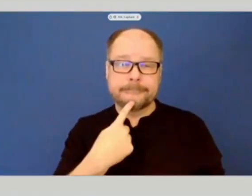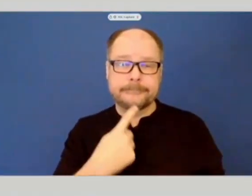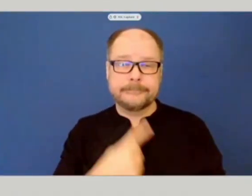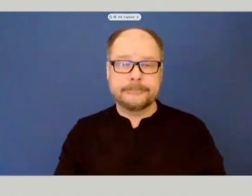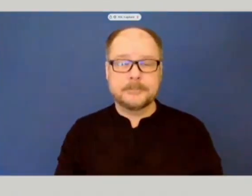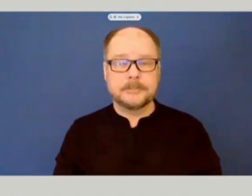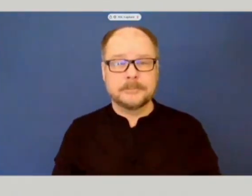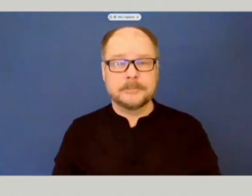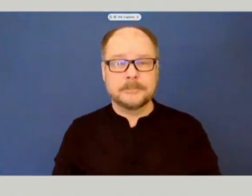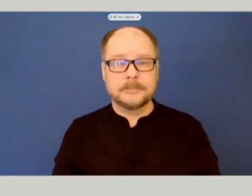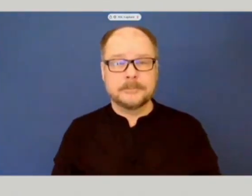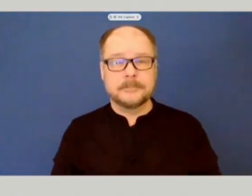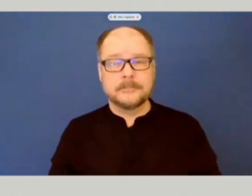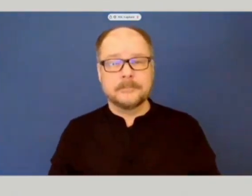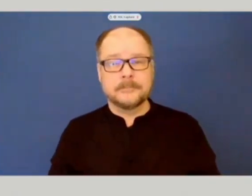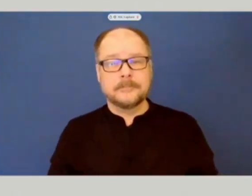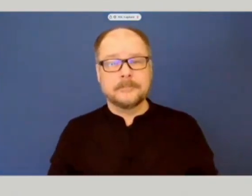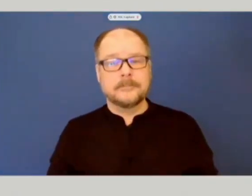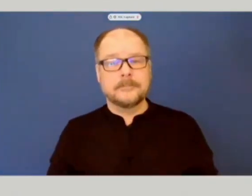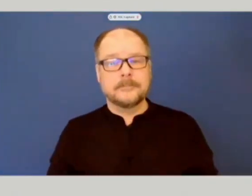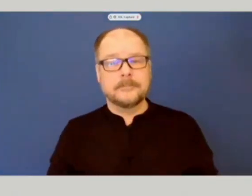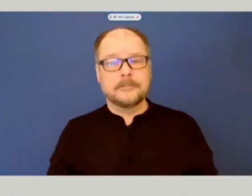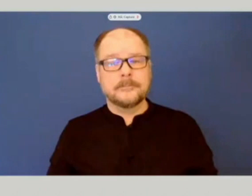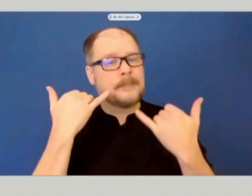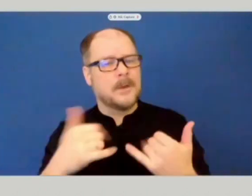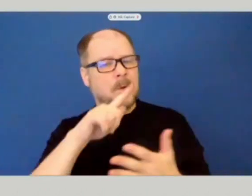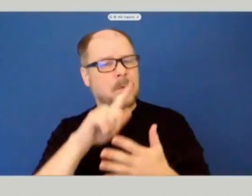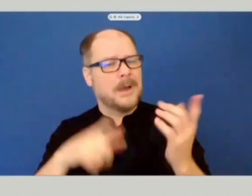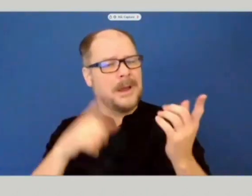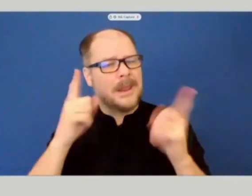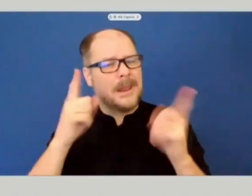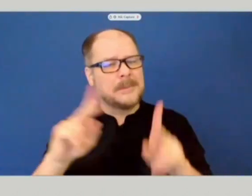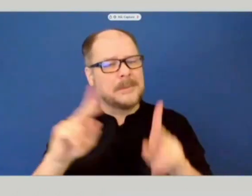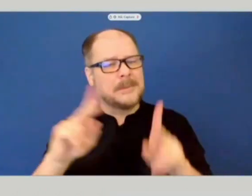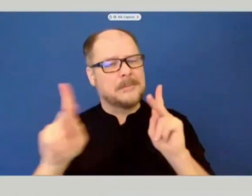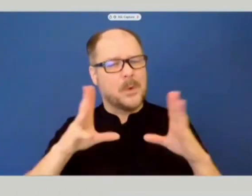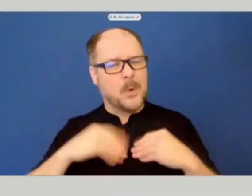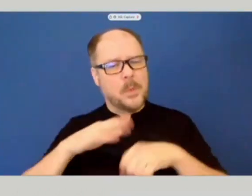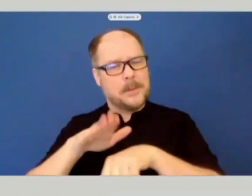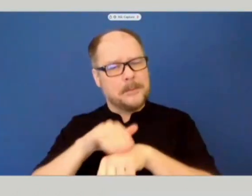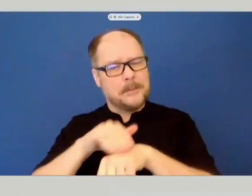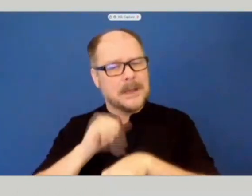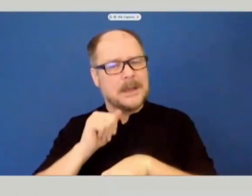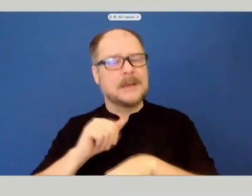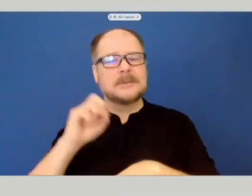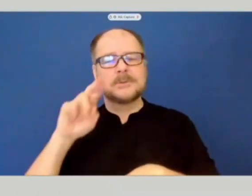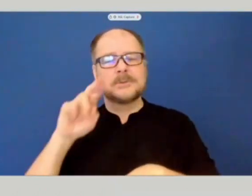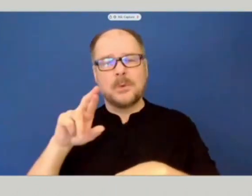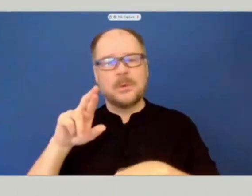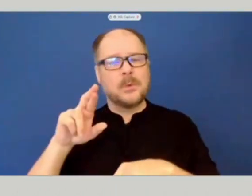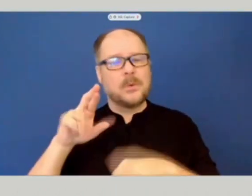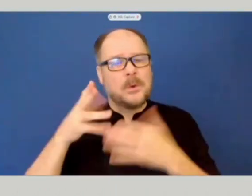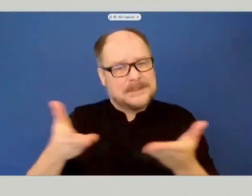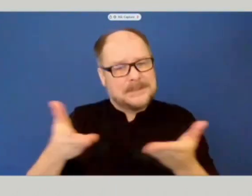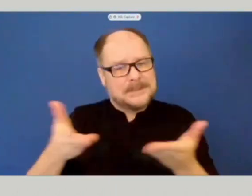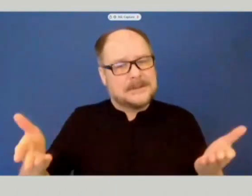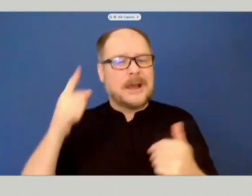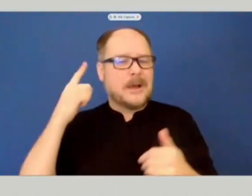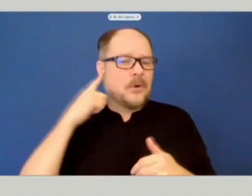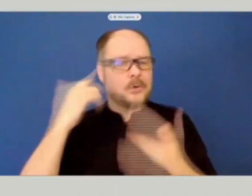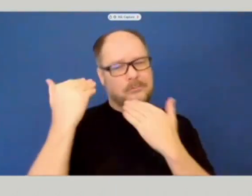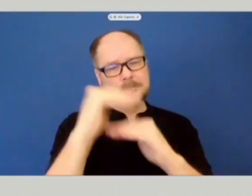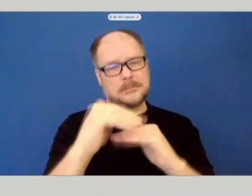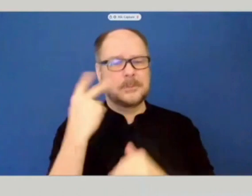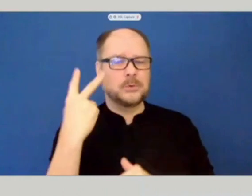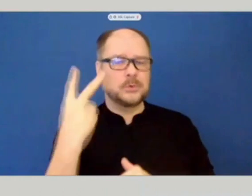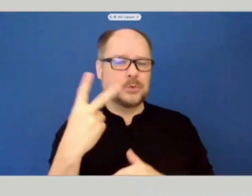What happens to folks that either have pets or possessions that exceed their 2-bag limit that we've heard about? A lot of folks have